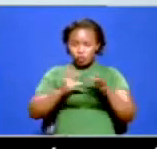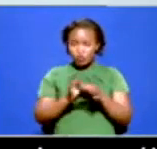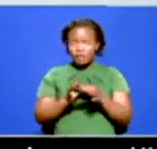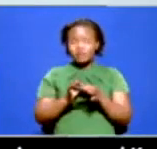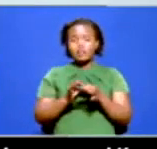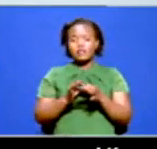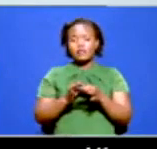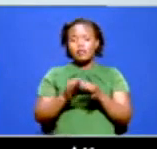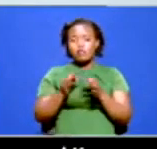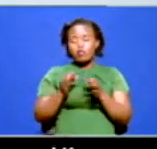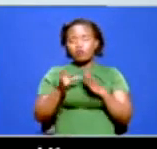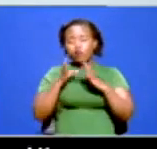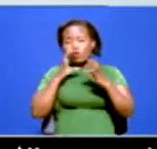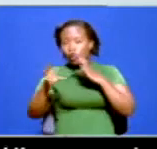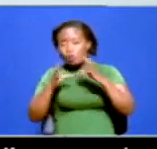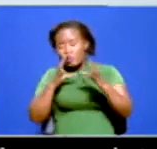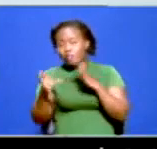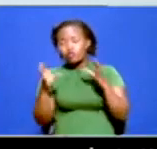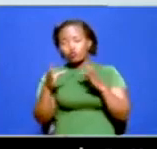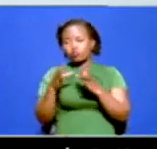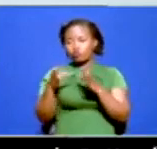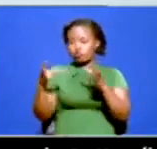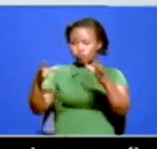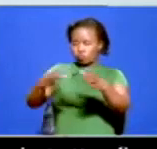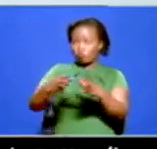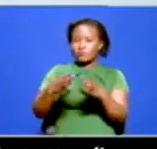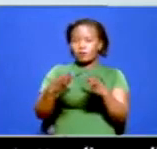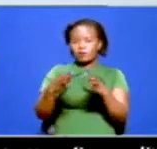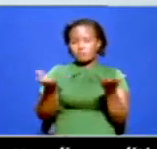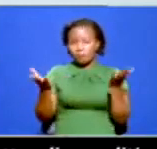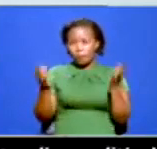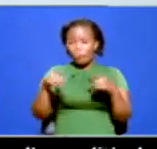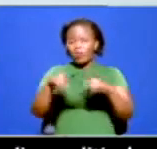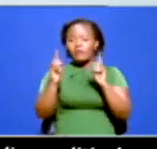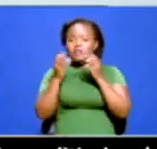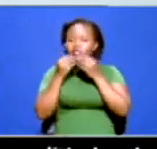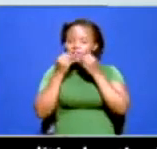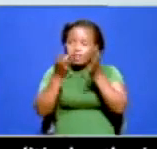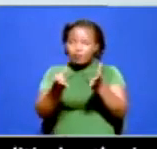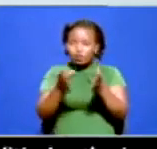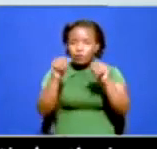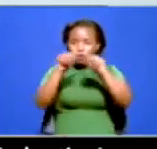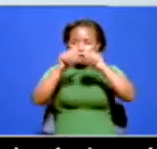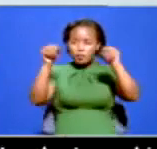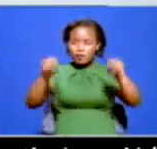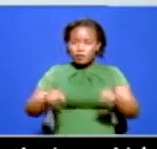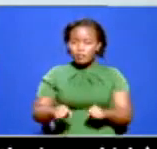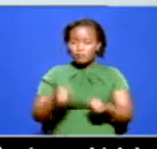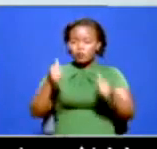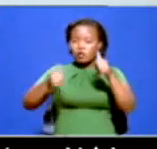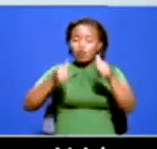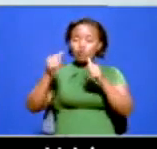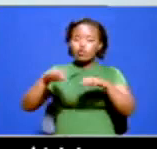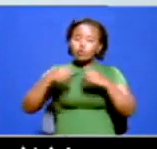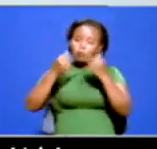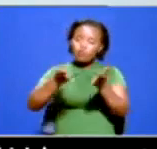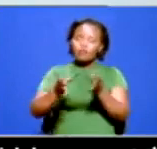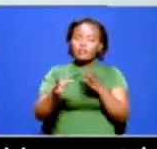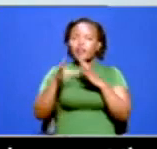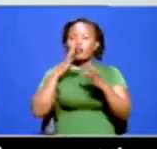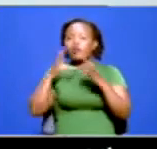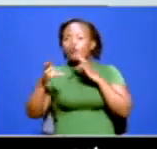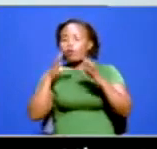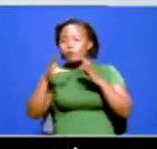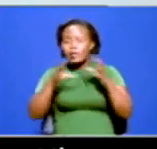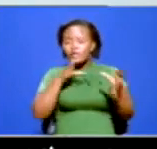the communications core is an information system core that provides communications and